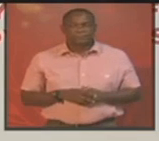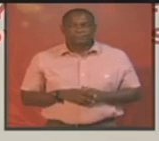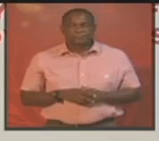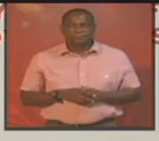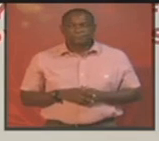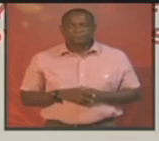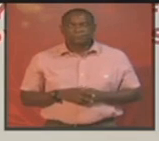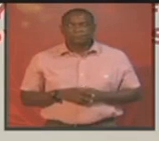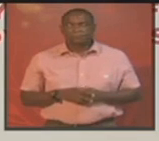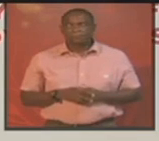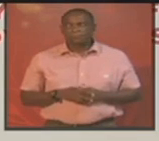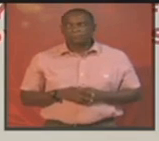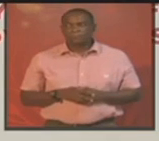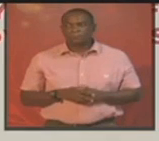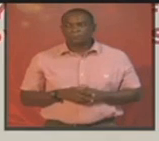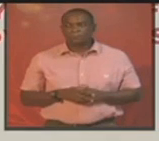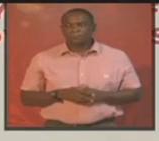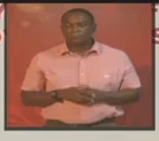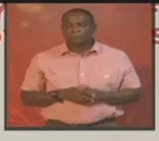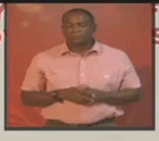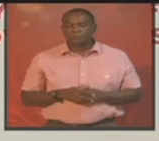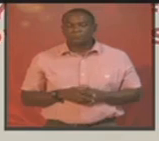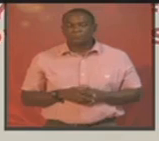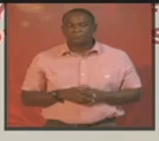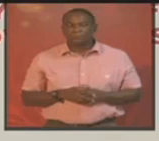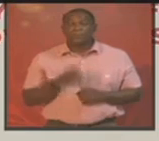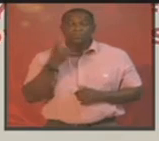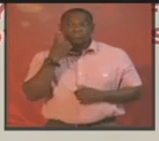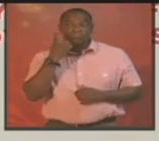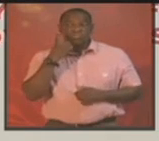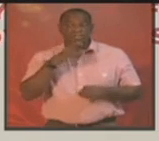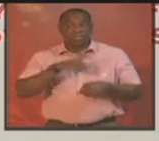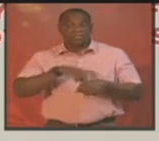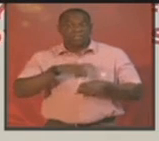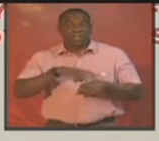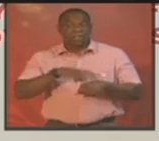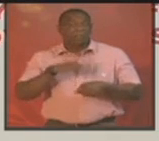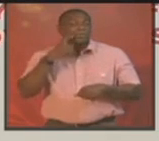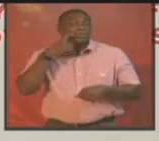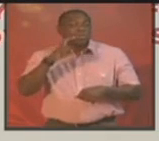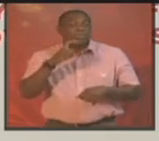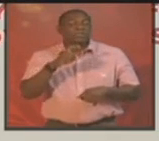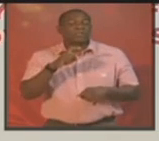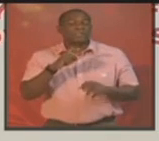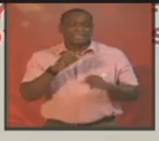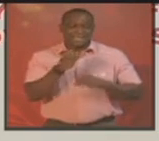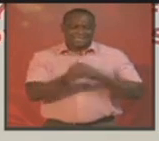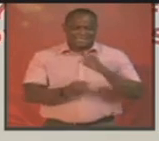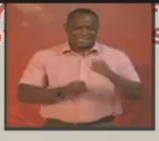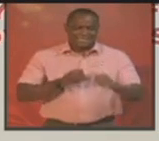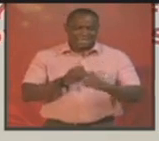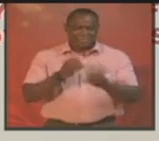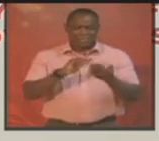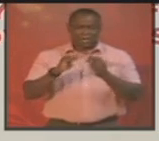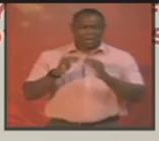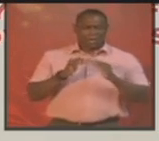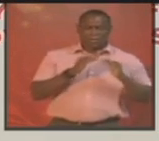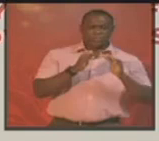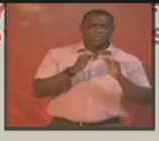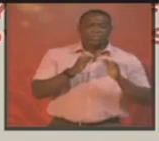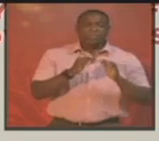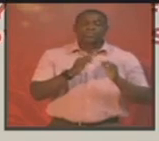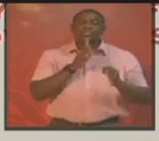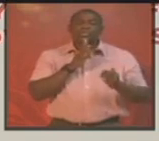You would have noticed in recent times that the voices of the international community are talking about the issue of